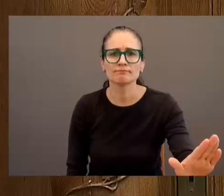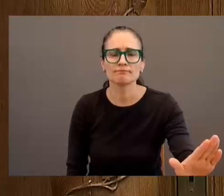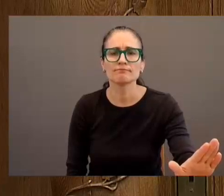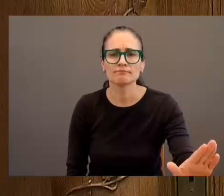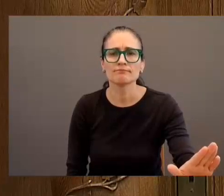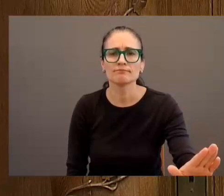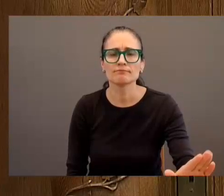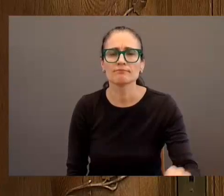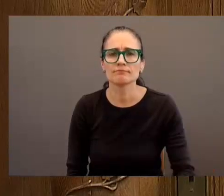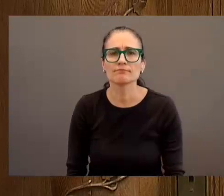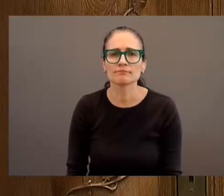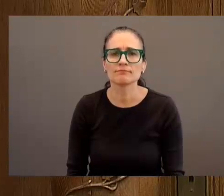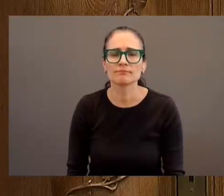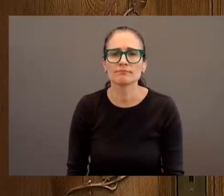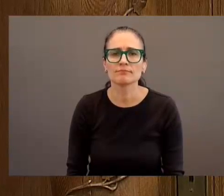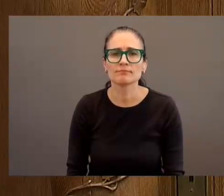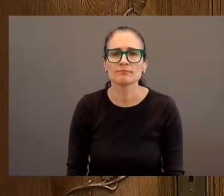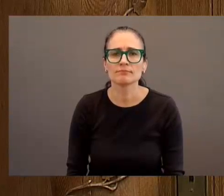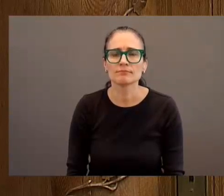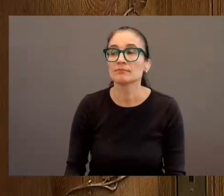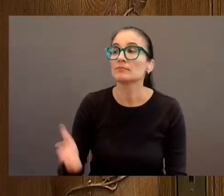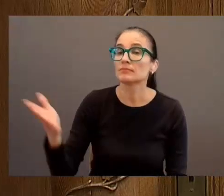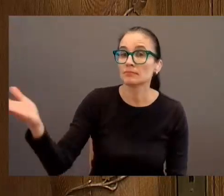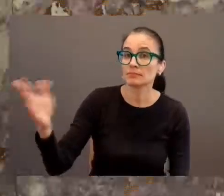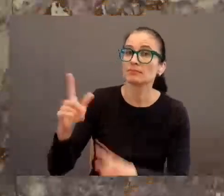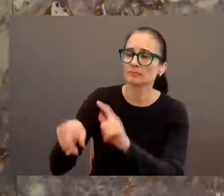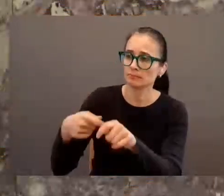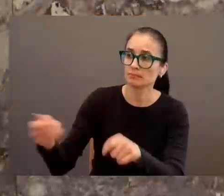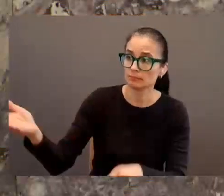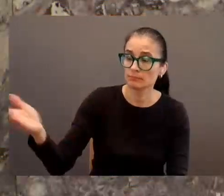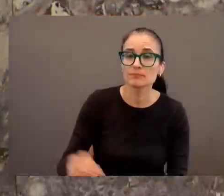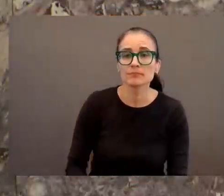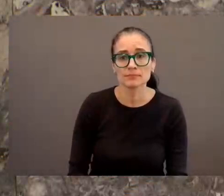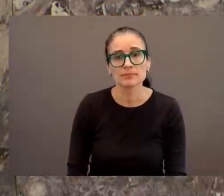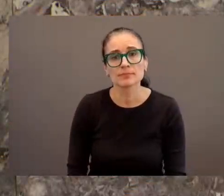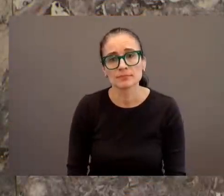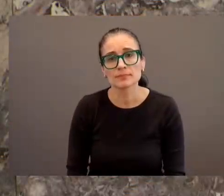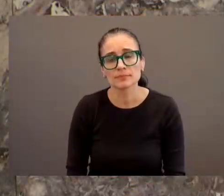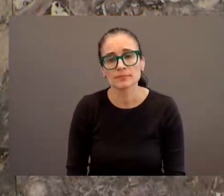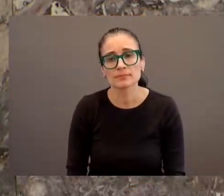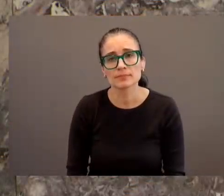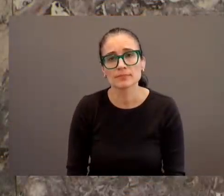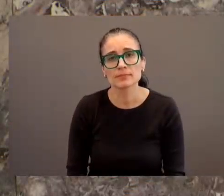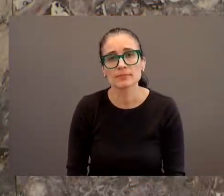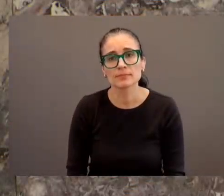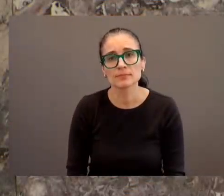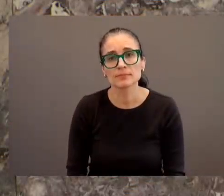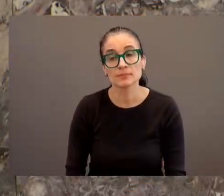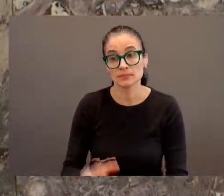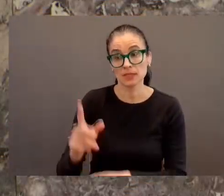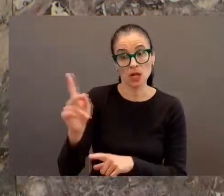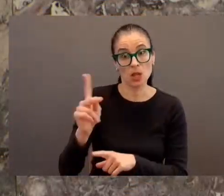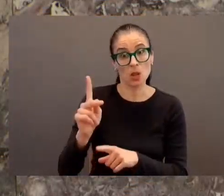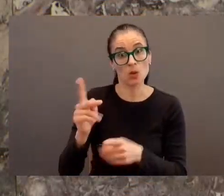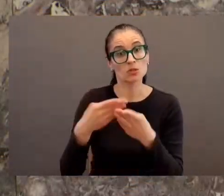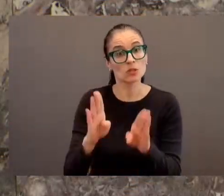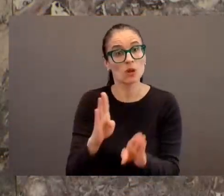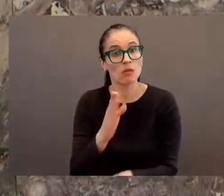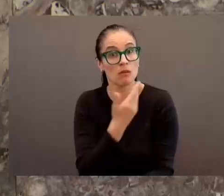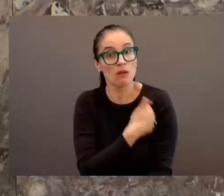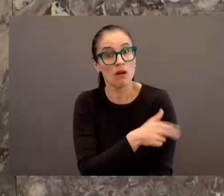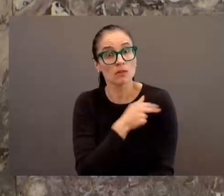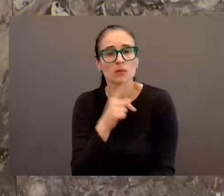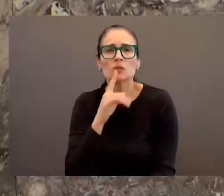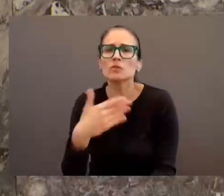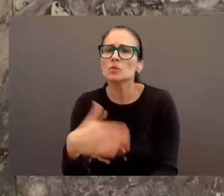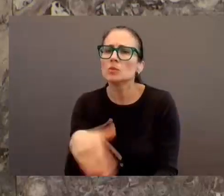Minister will please conclude. Thank you, Mr. Speaker. The situation at Kelowna General Hospital is a very difficult one, and we are going to